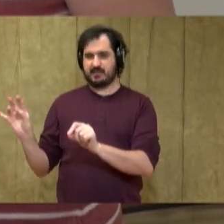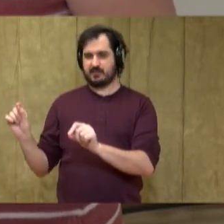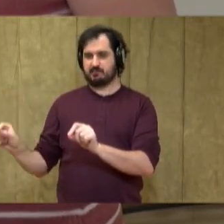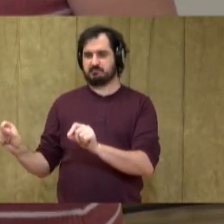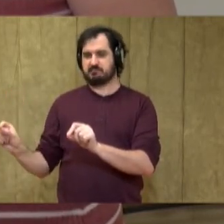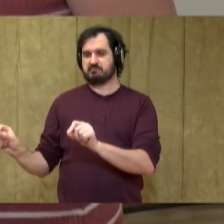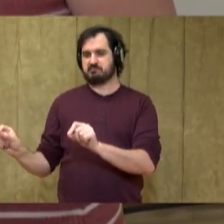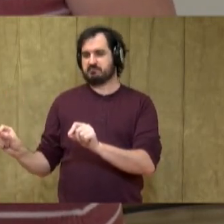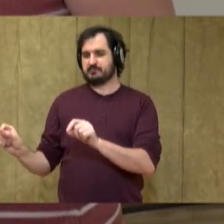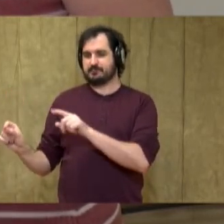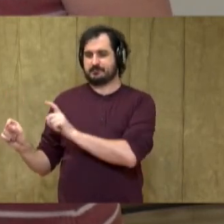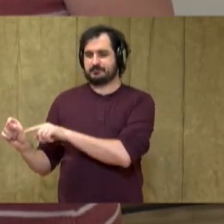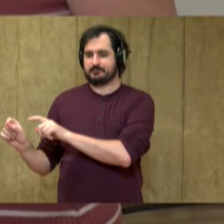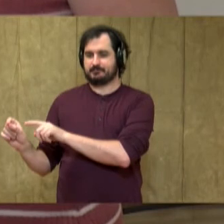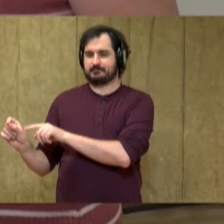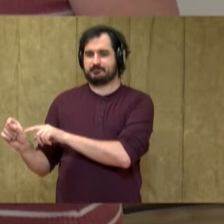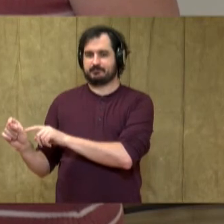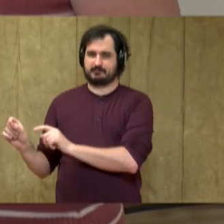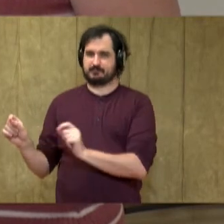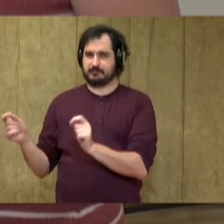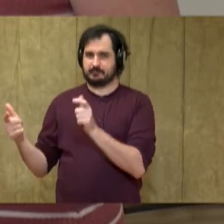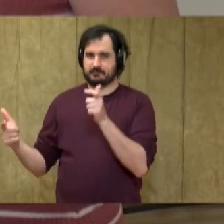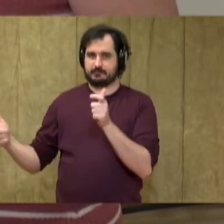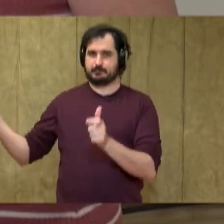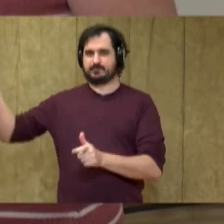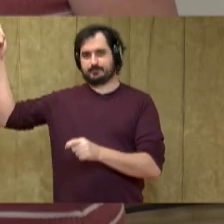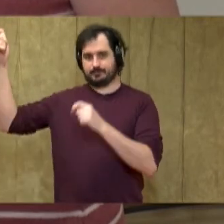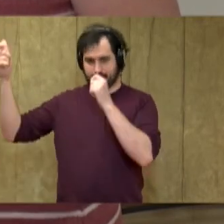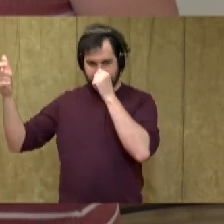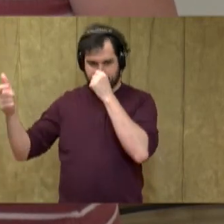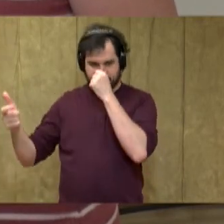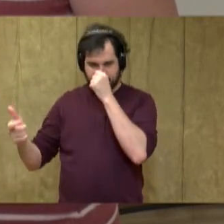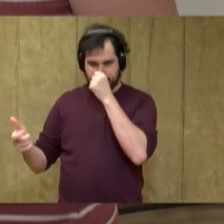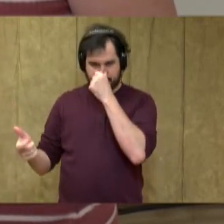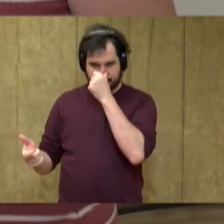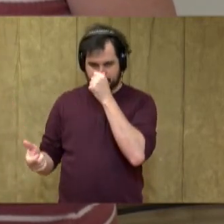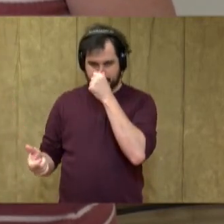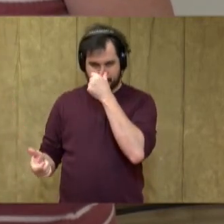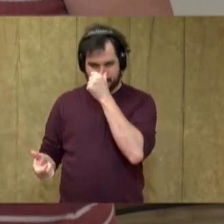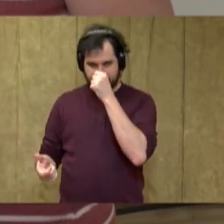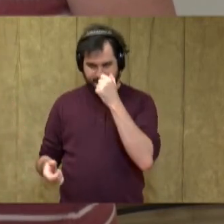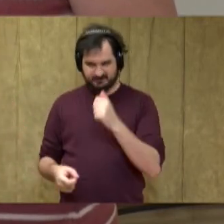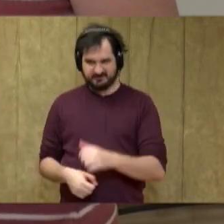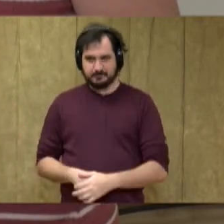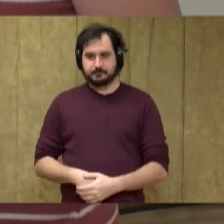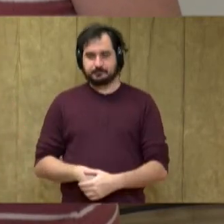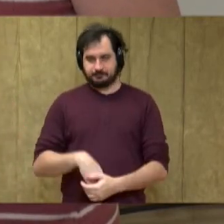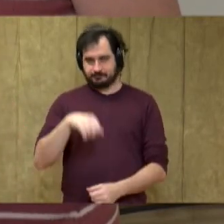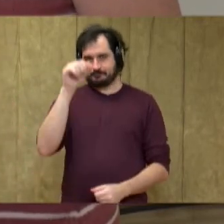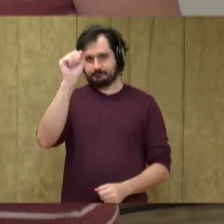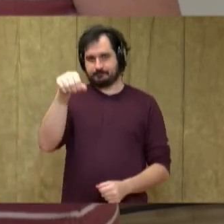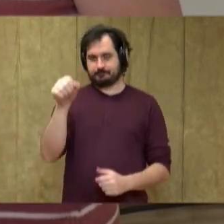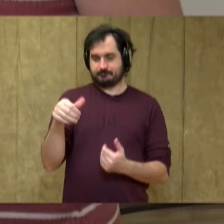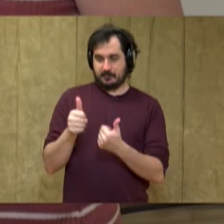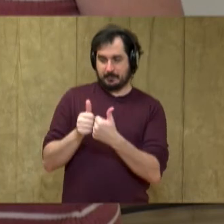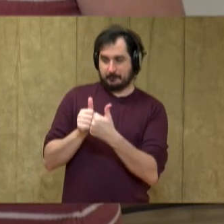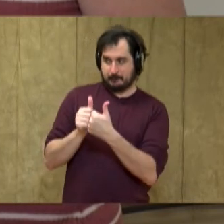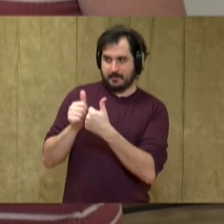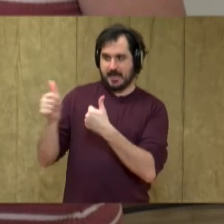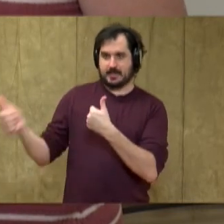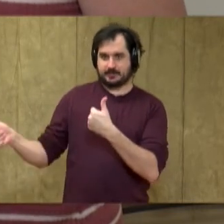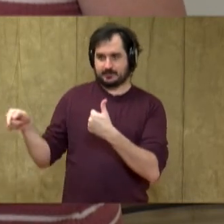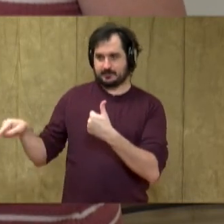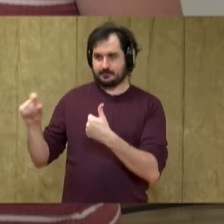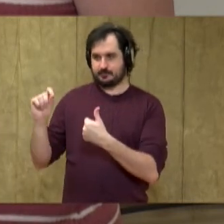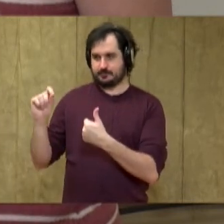jumps. So, was 87 hundredths past 77 hundredths? Yes. So we know